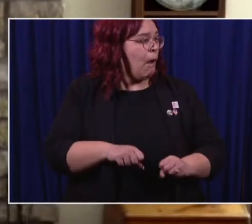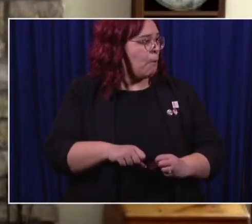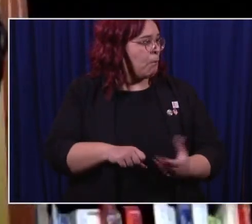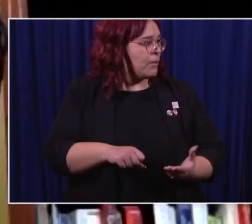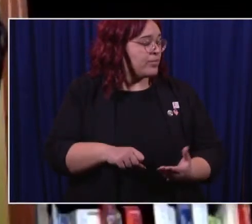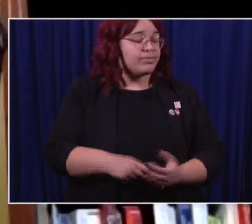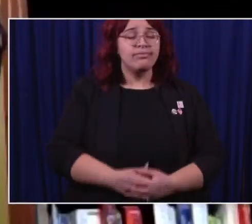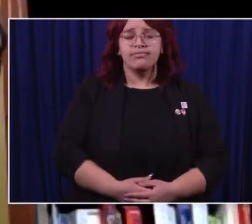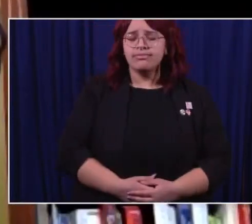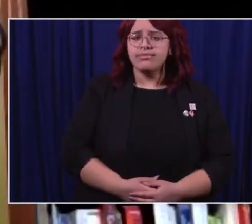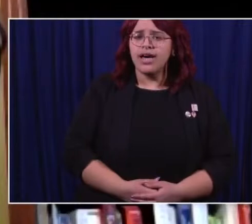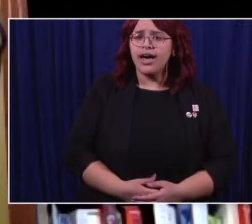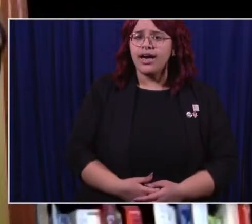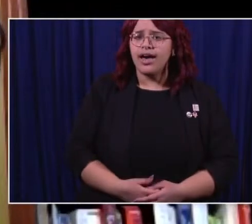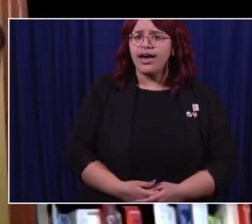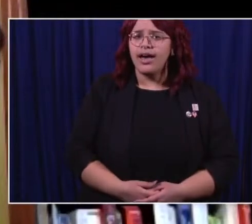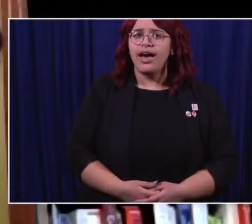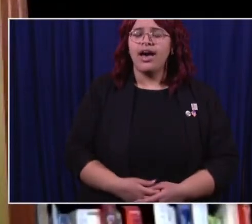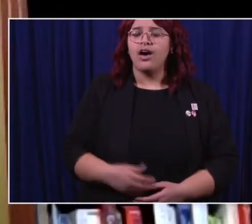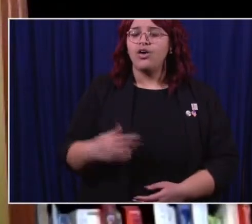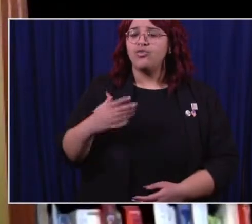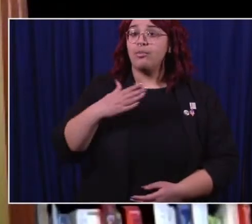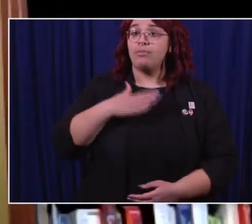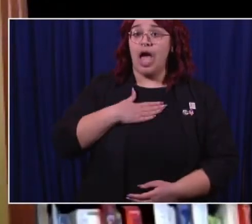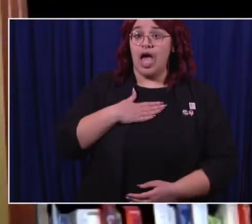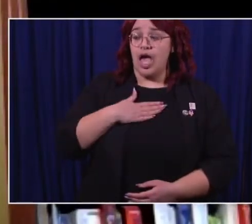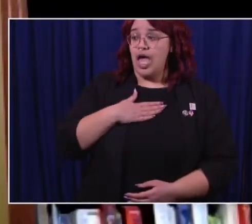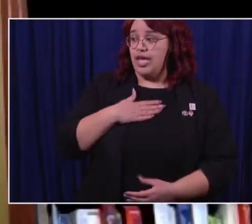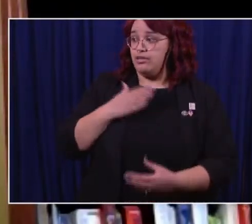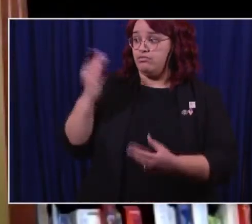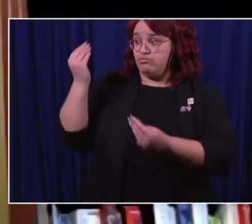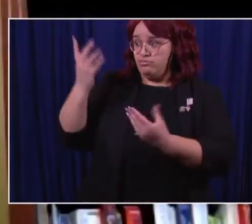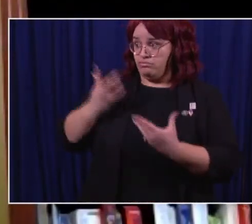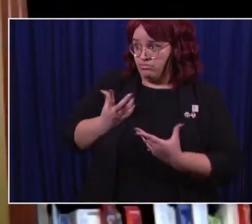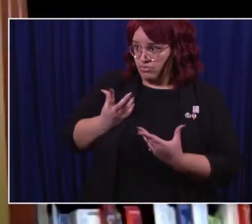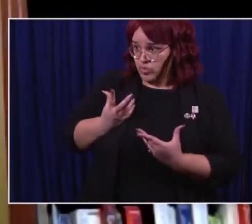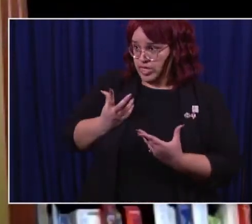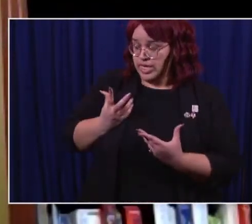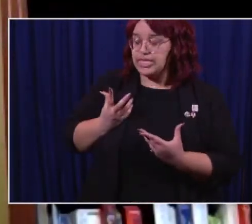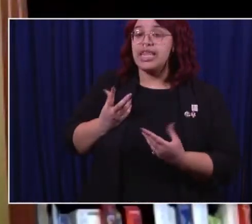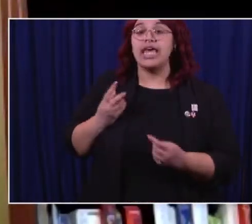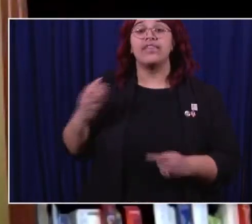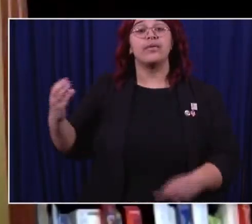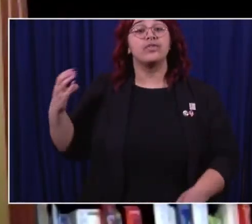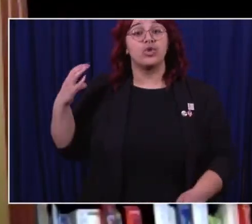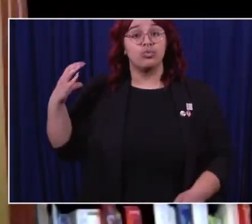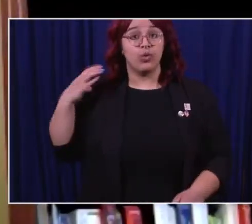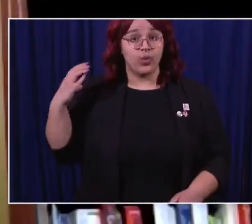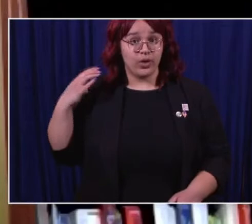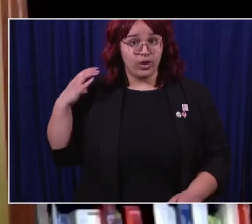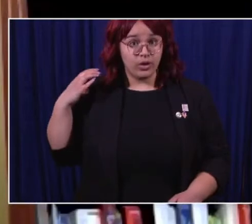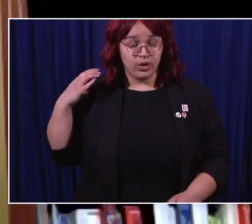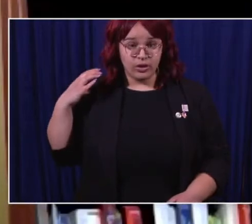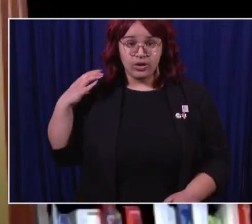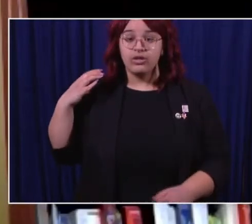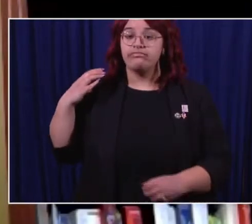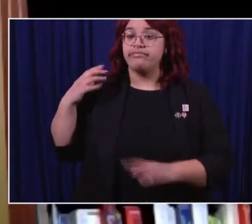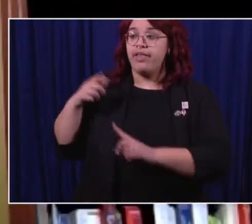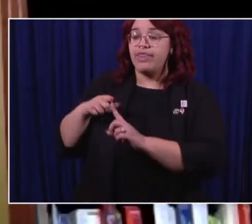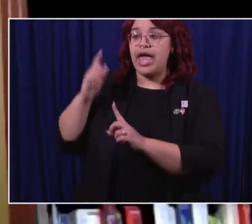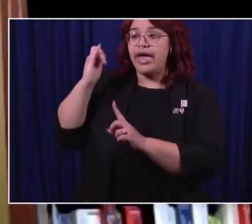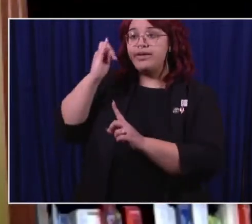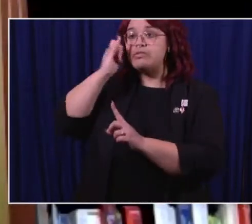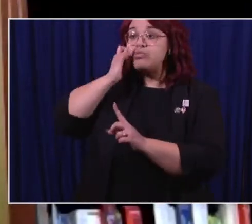I believe the communication I received was an employer called to